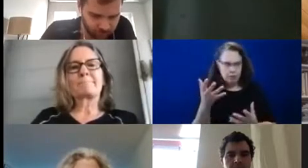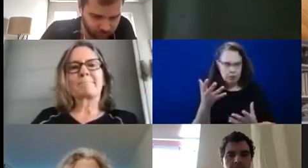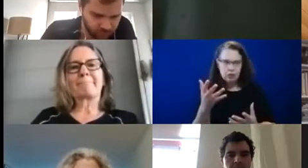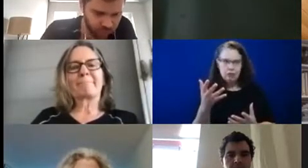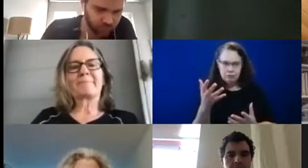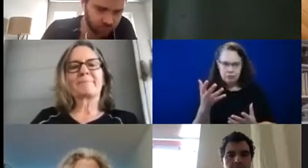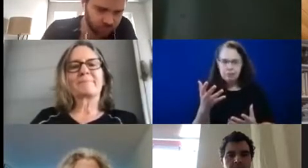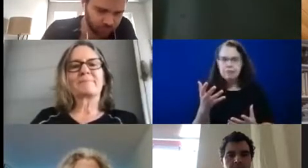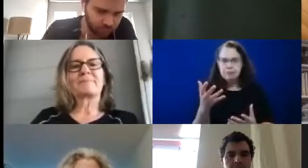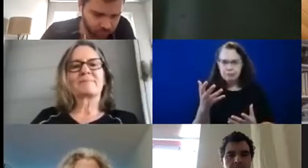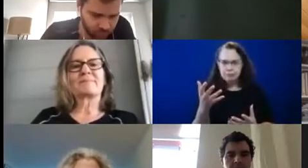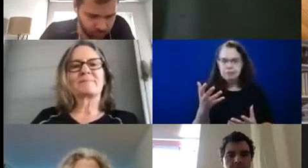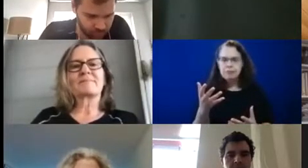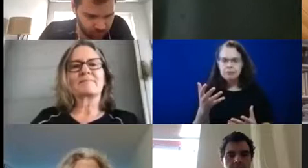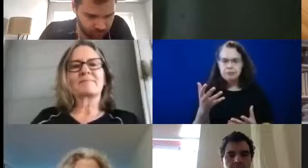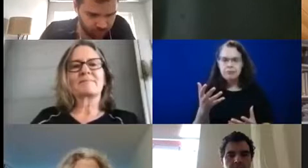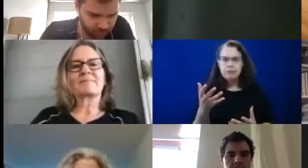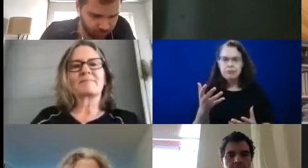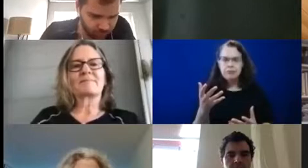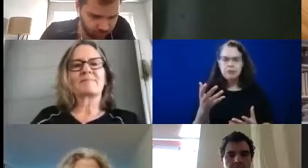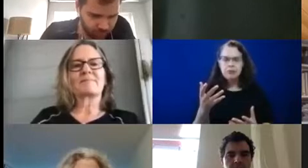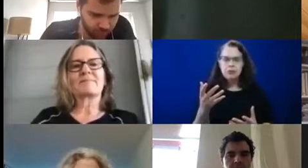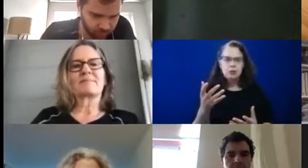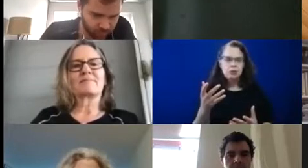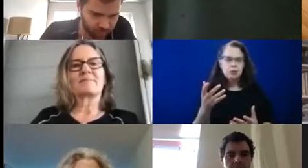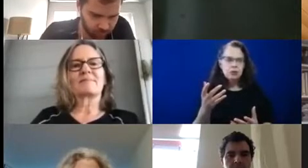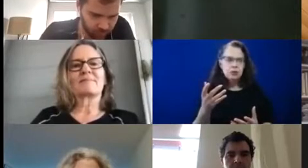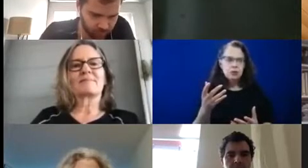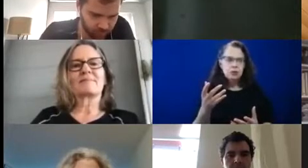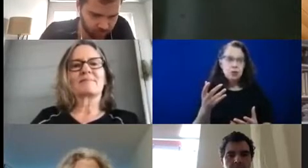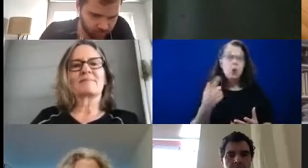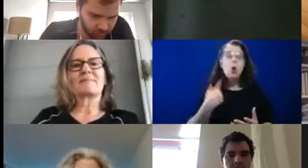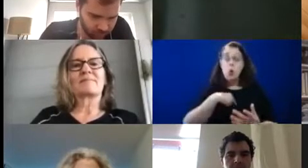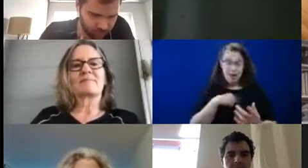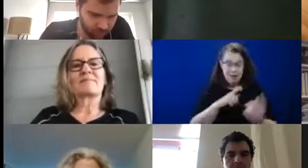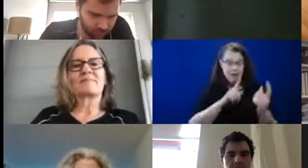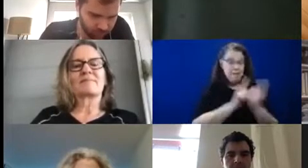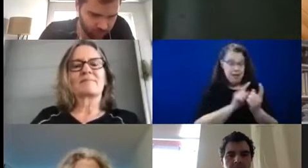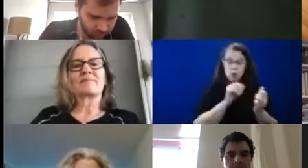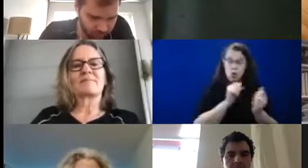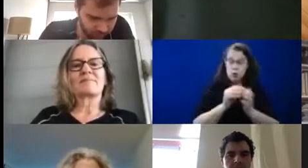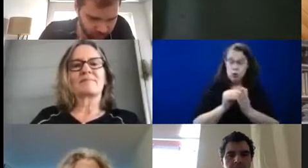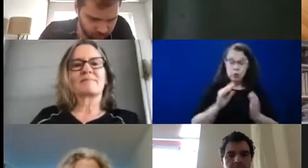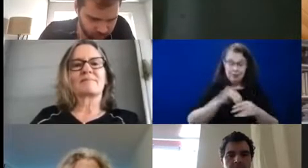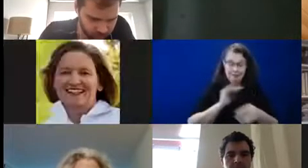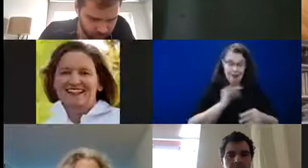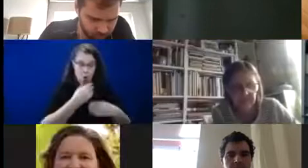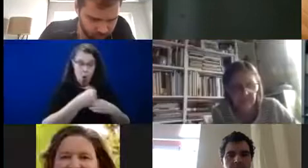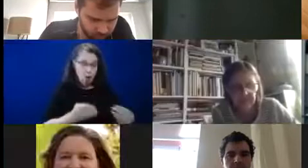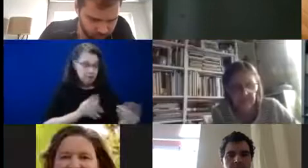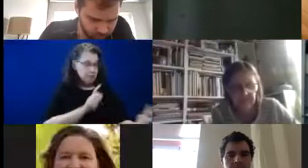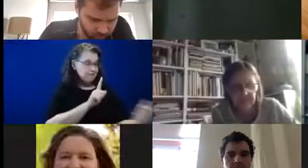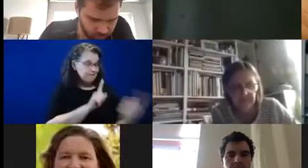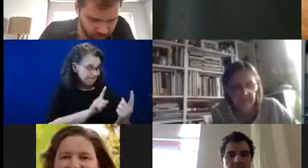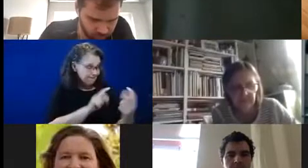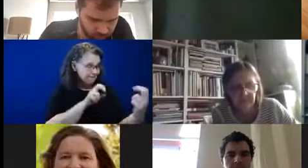And even when we meet with students in our office, that